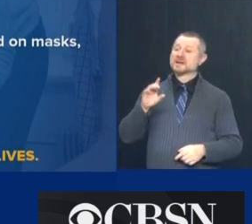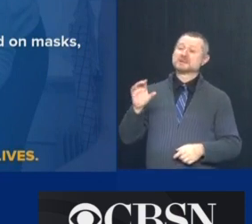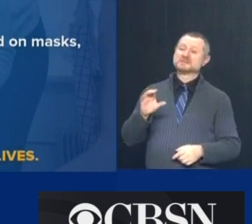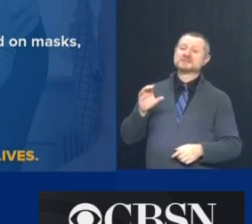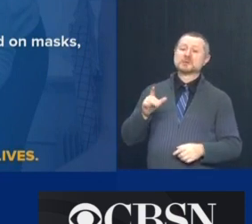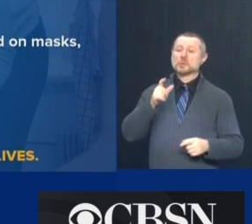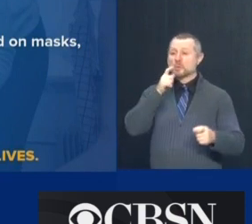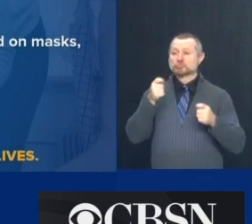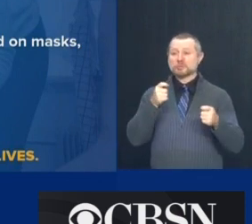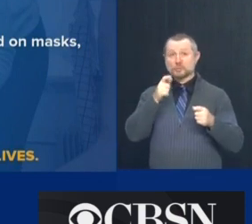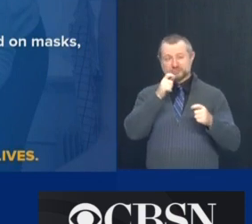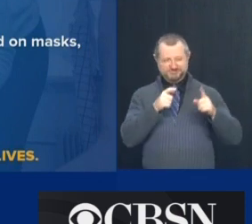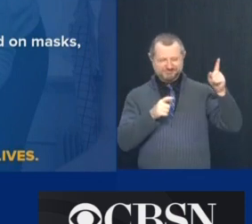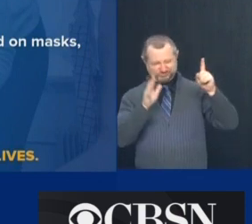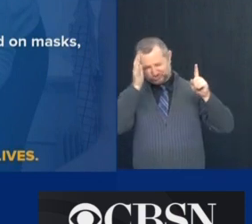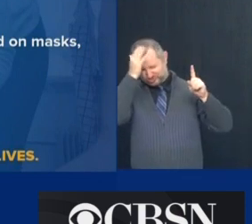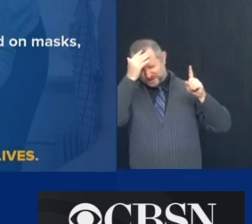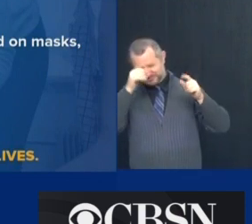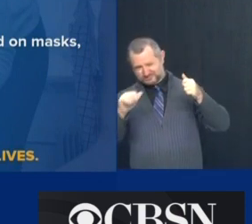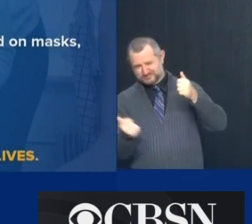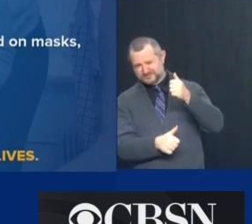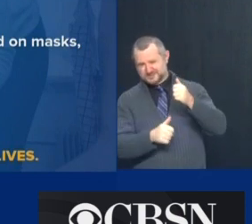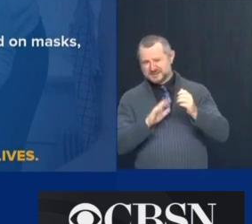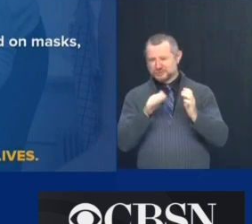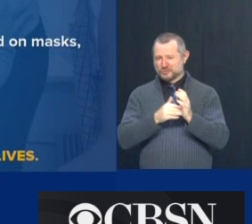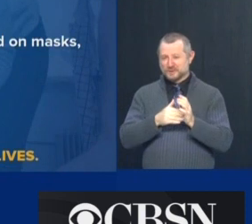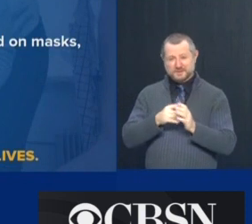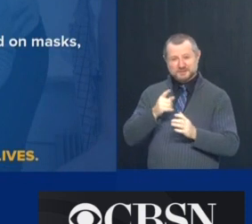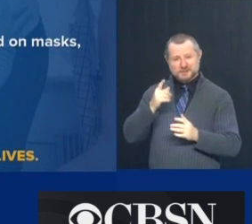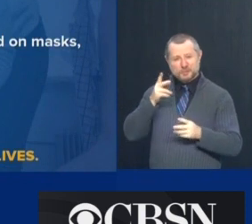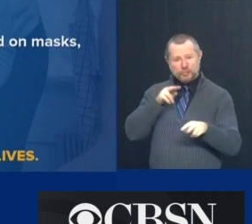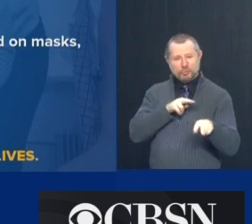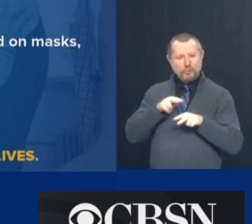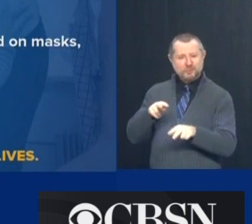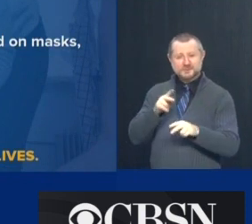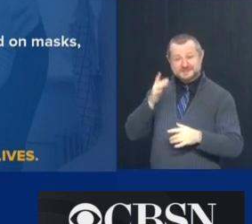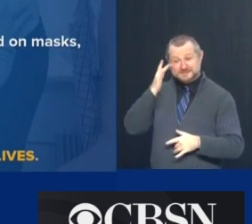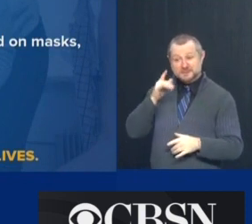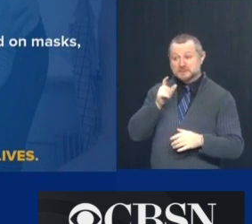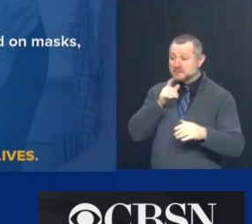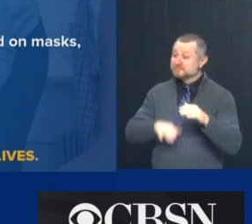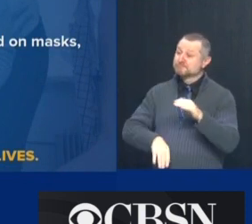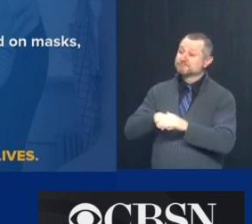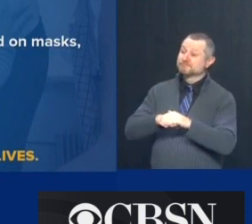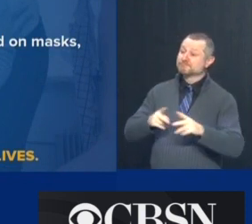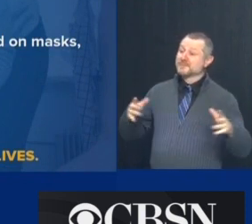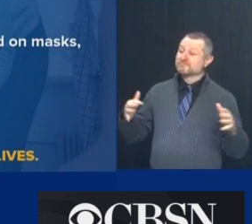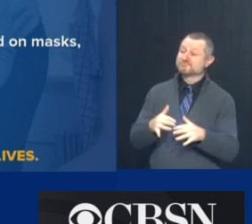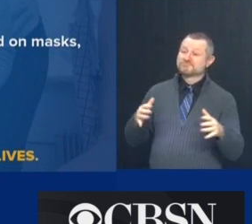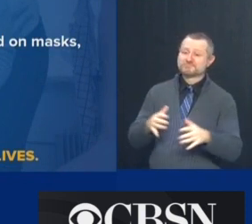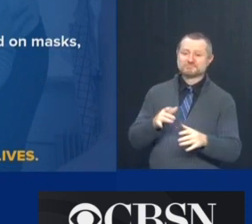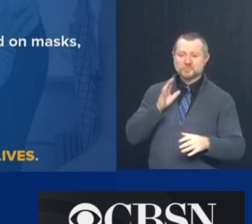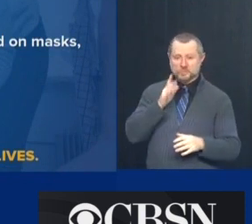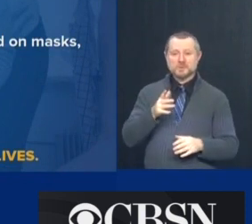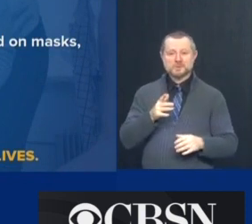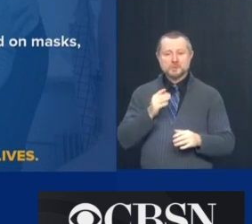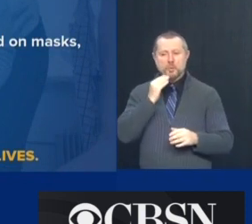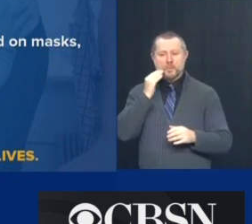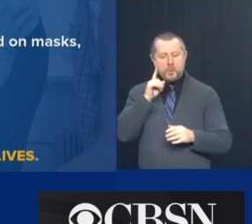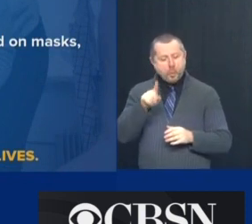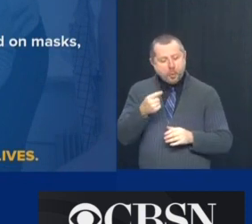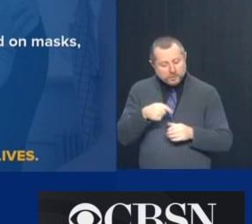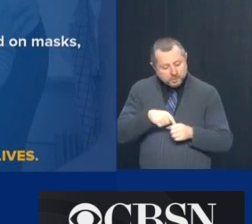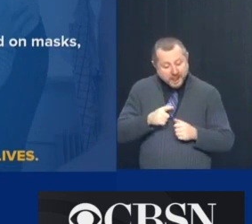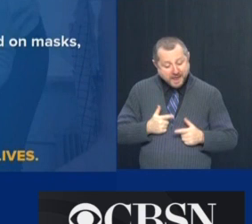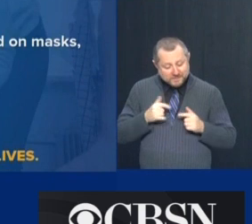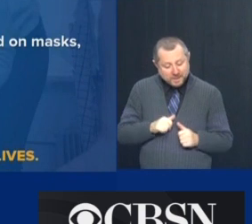the regulation was no more than your household for Thanksgiving. That's what the CDC